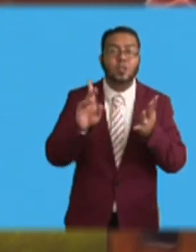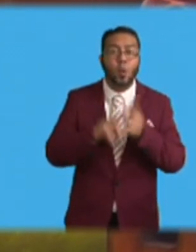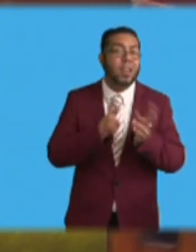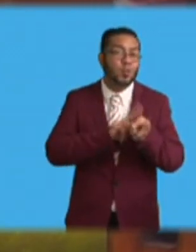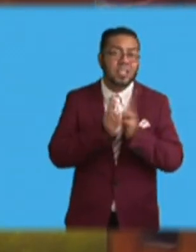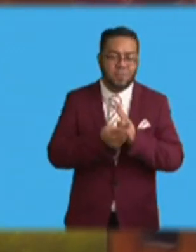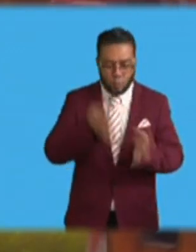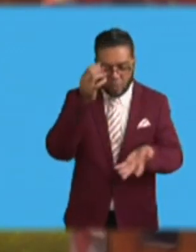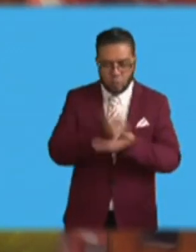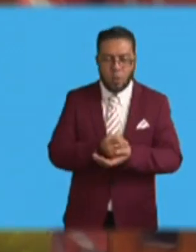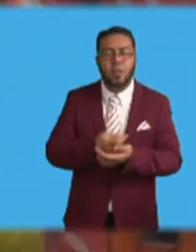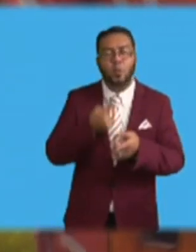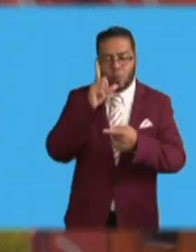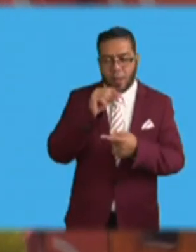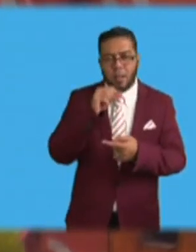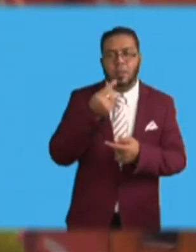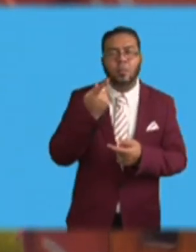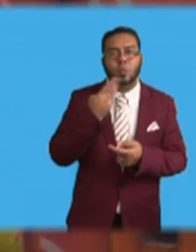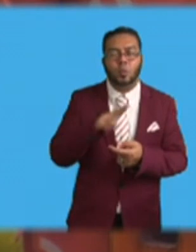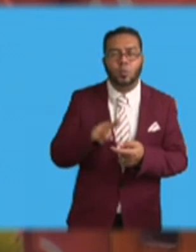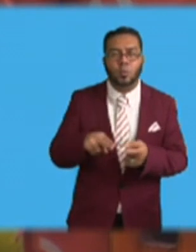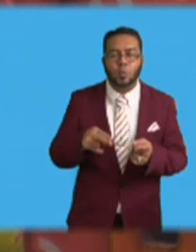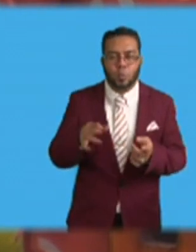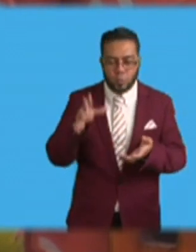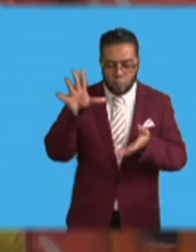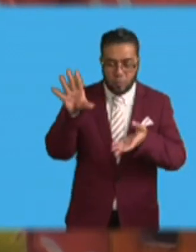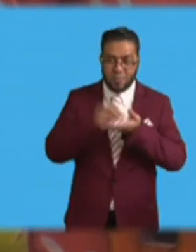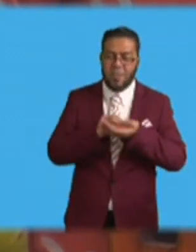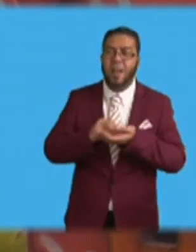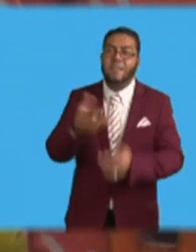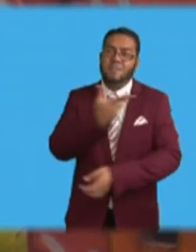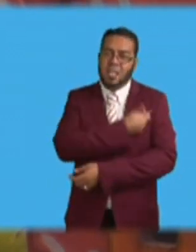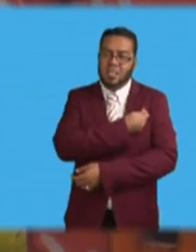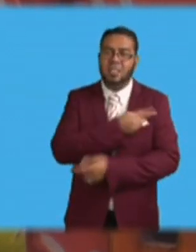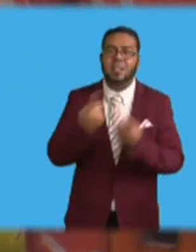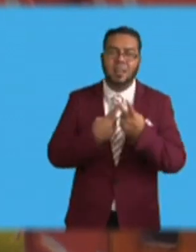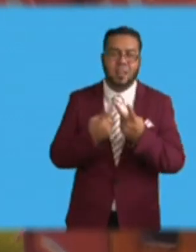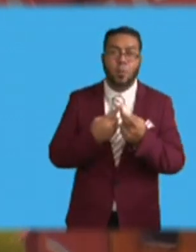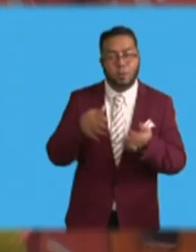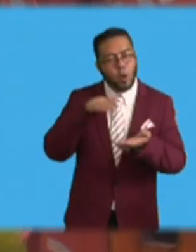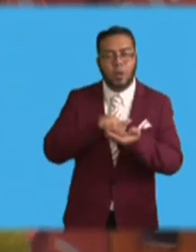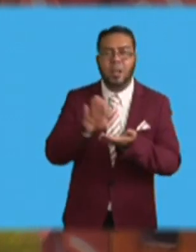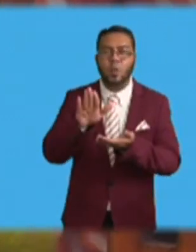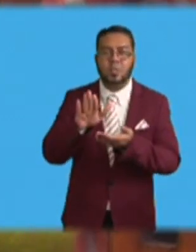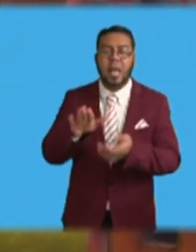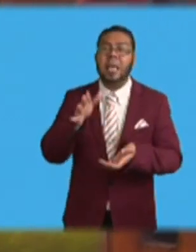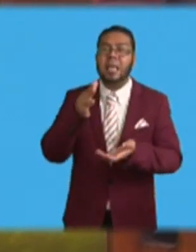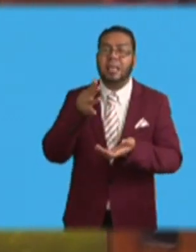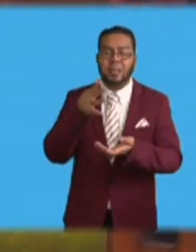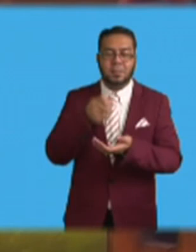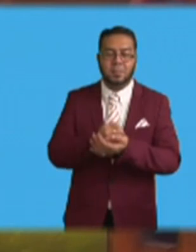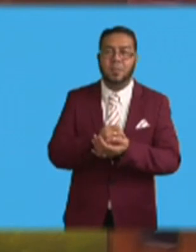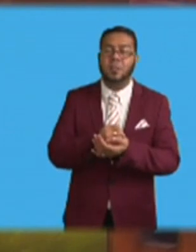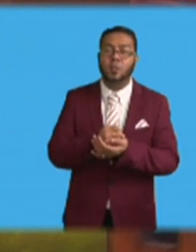to ensure that we are able to procure. As mentioned yesterday, the government has already endorsed, cabinet decision has already been